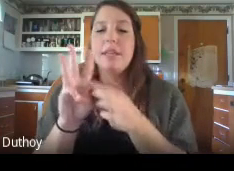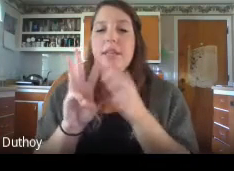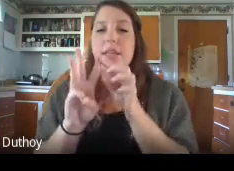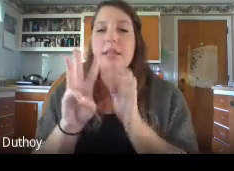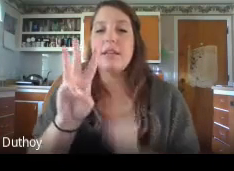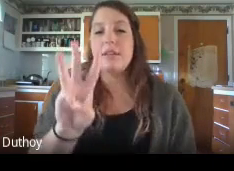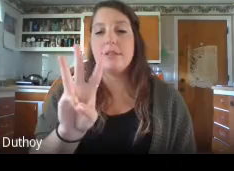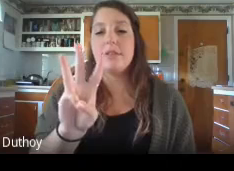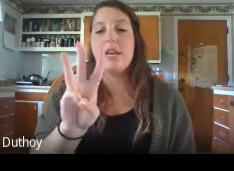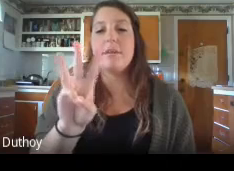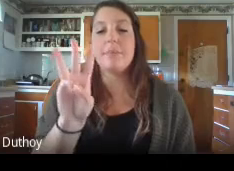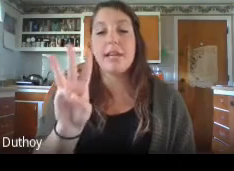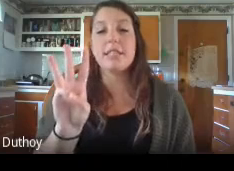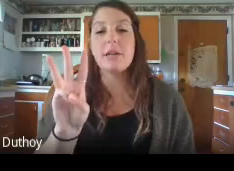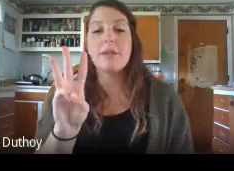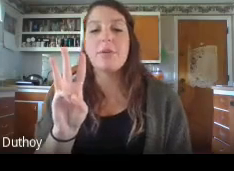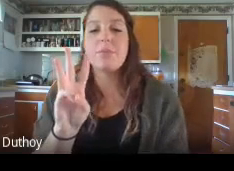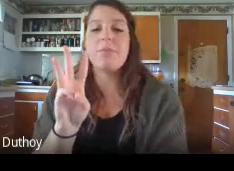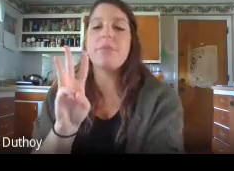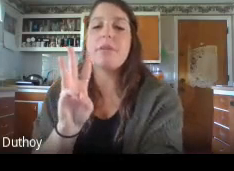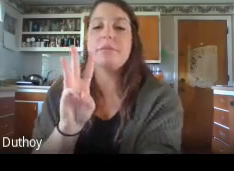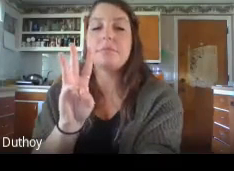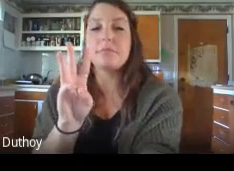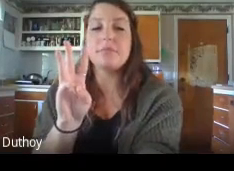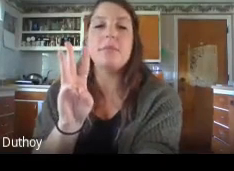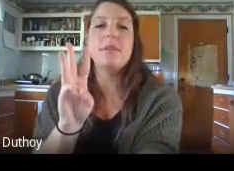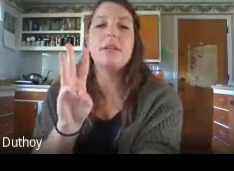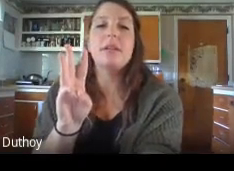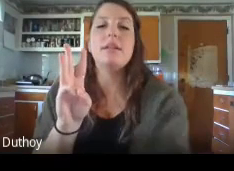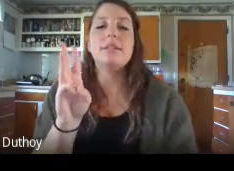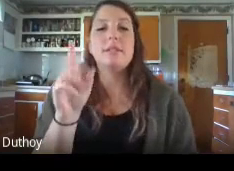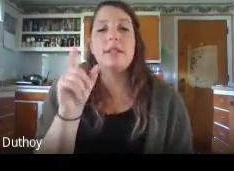up. Okay, it makes the W.